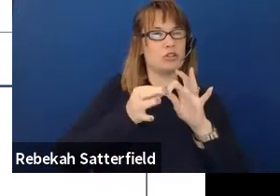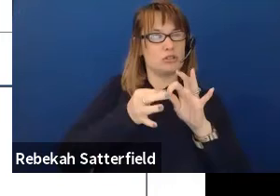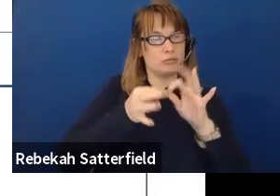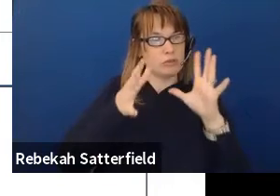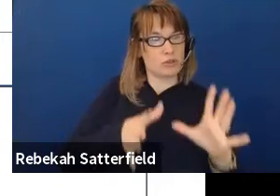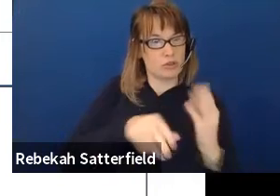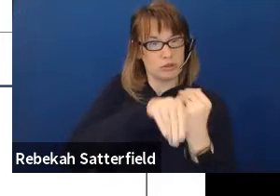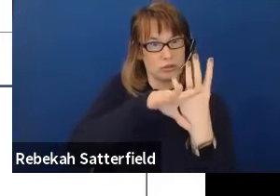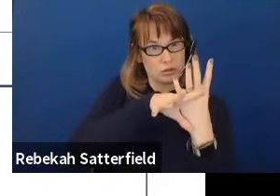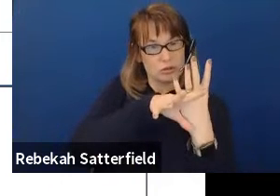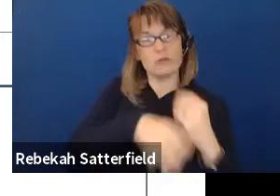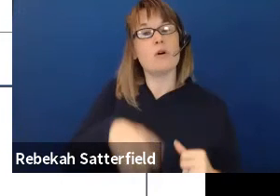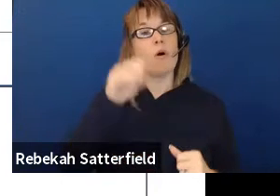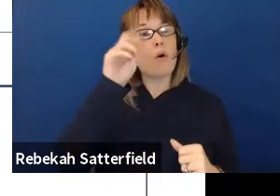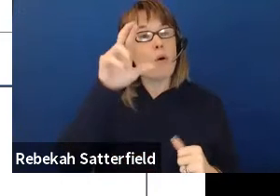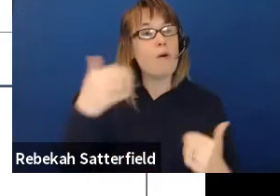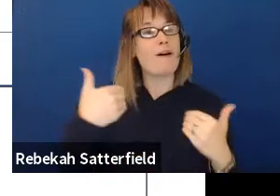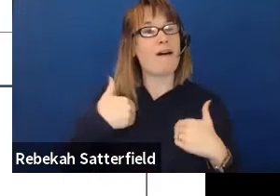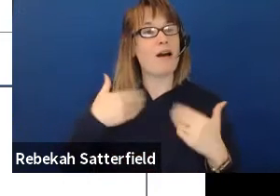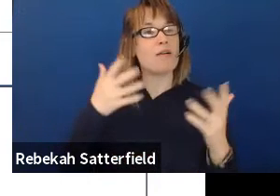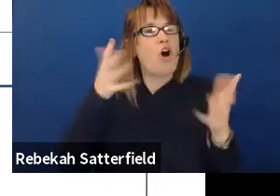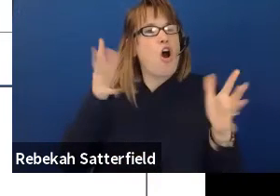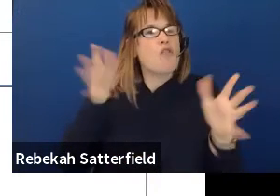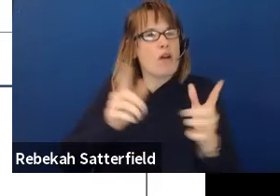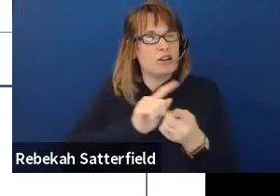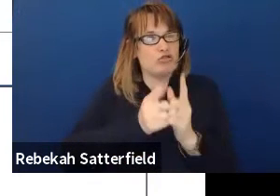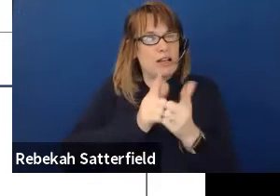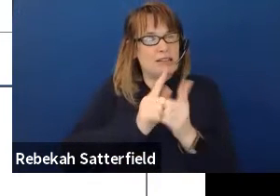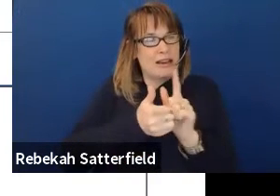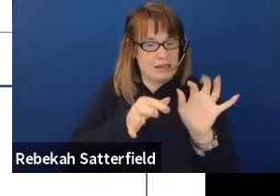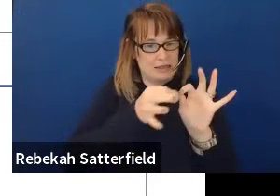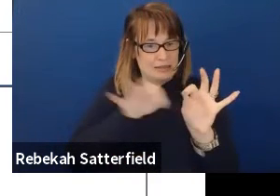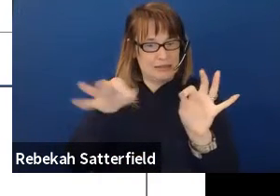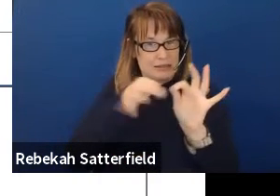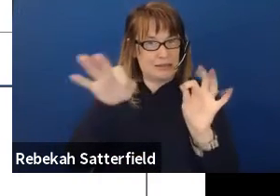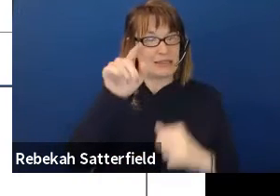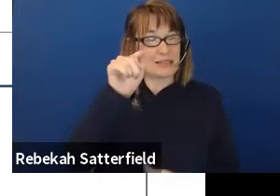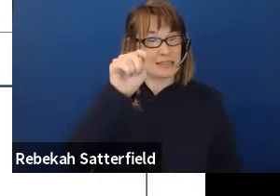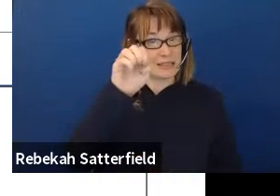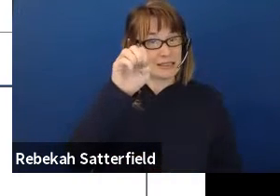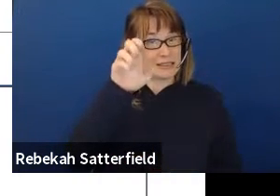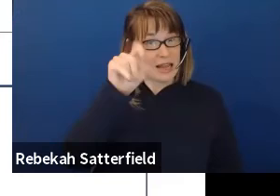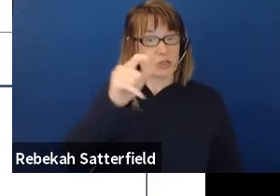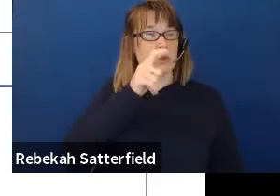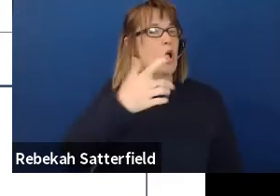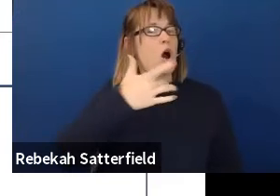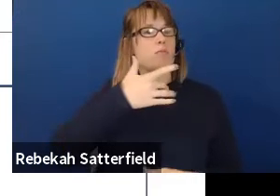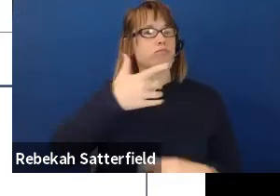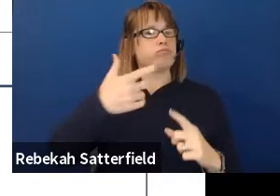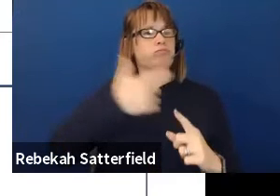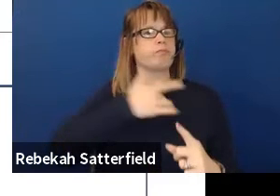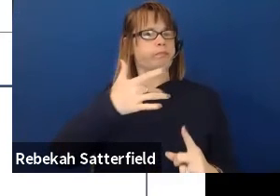or have a pre-translated text and email templates generated in patient